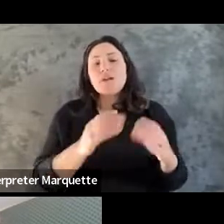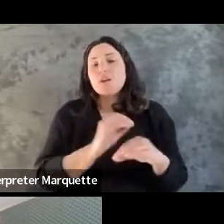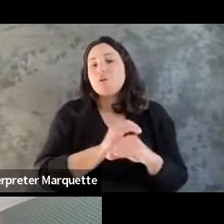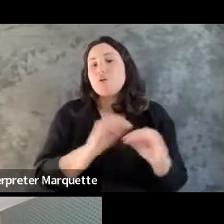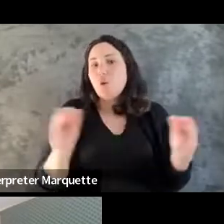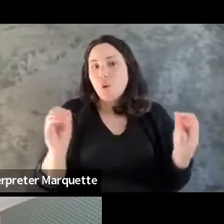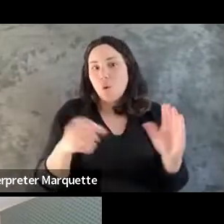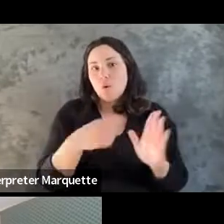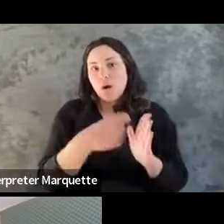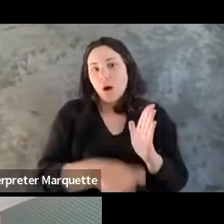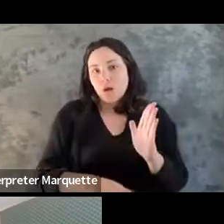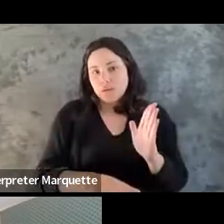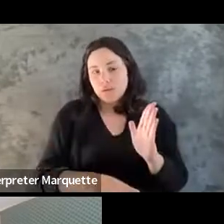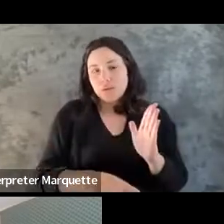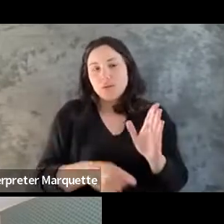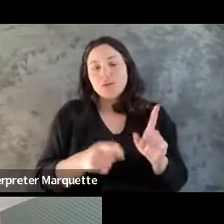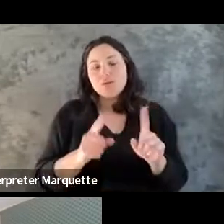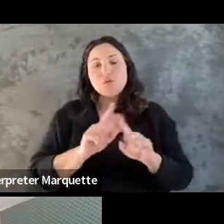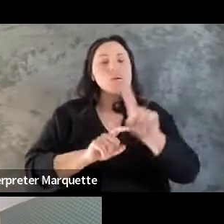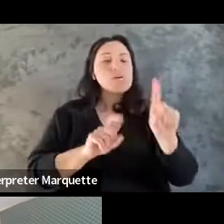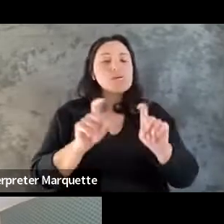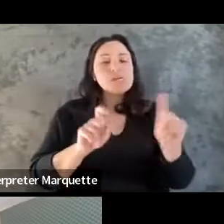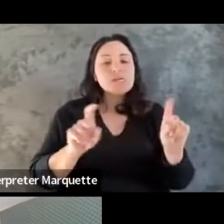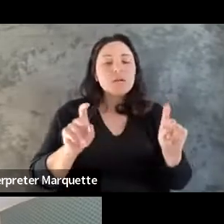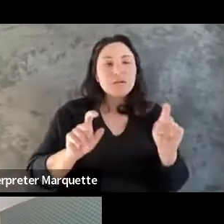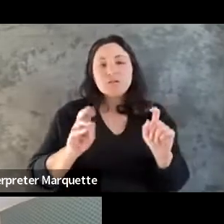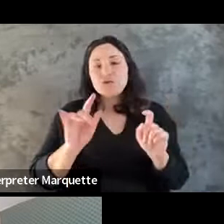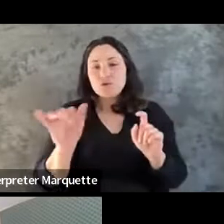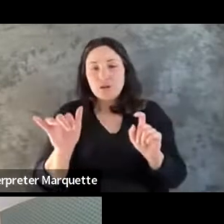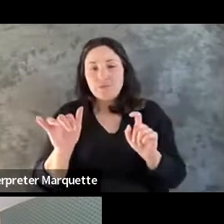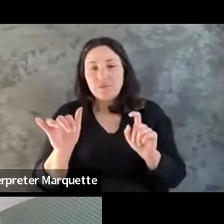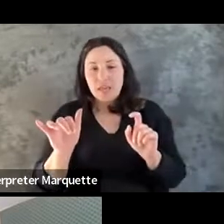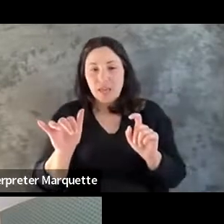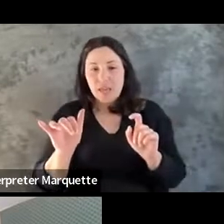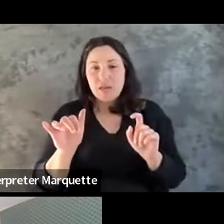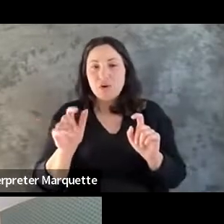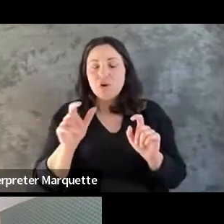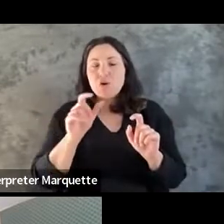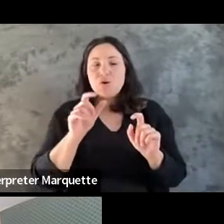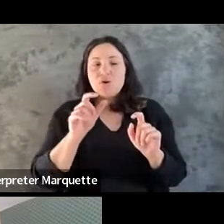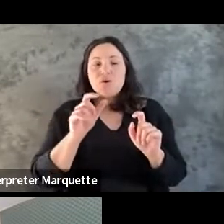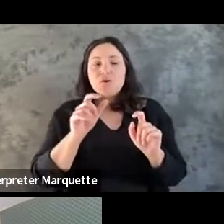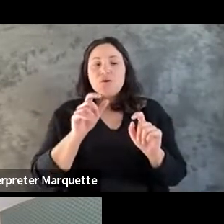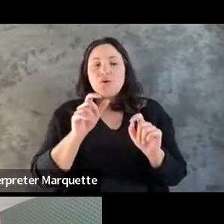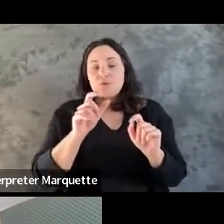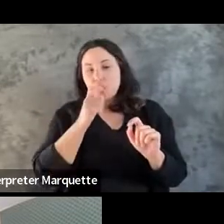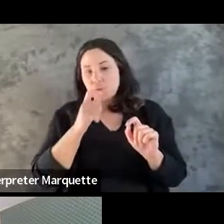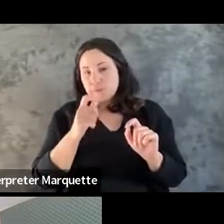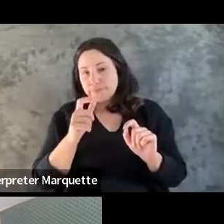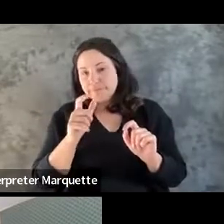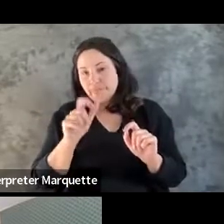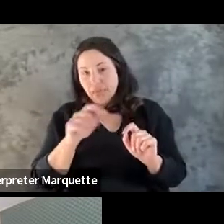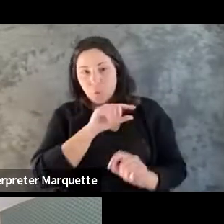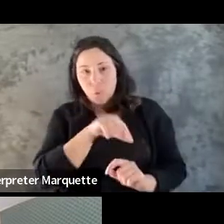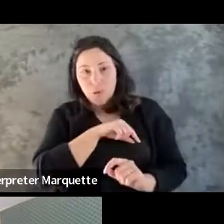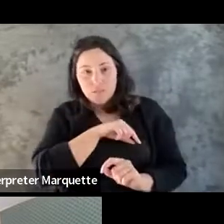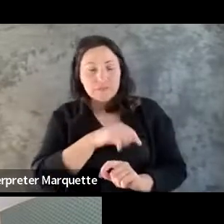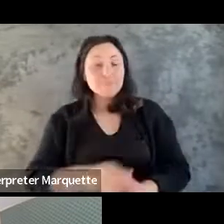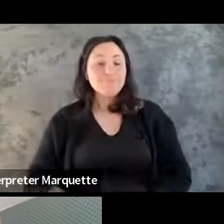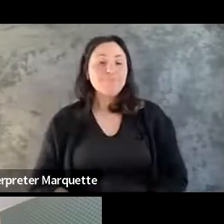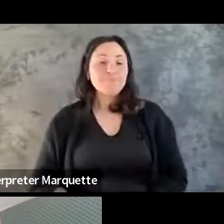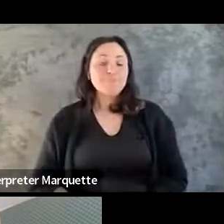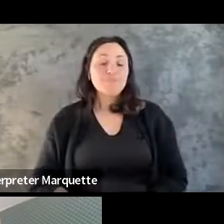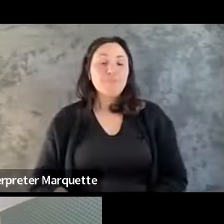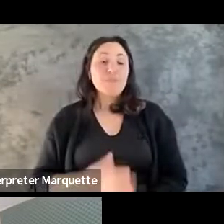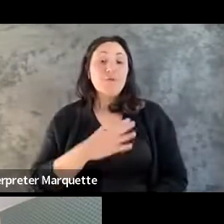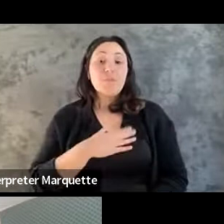And so we're also surveying parents in that area right now. So please fill that out for us so we can get more information and data